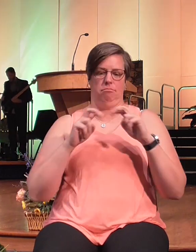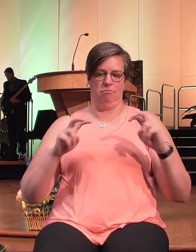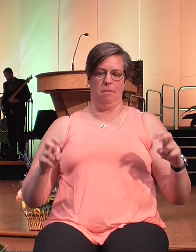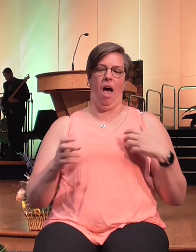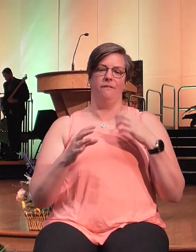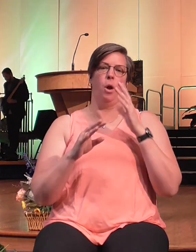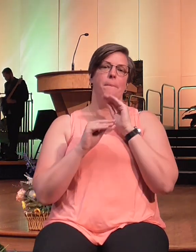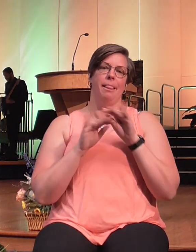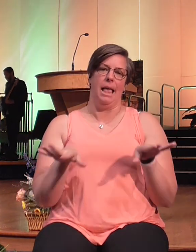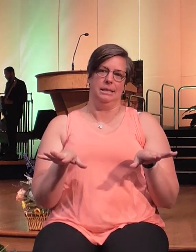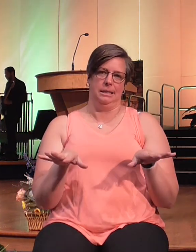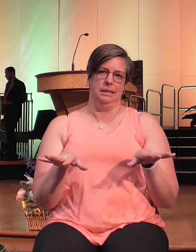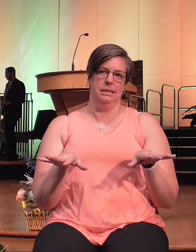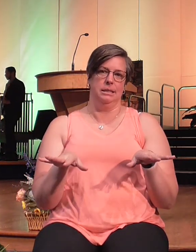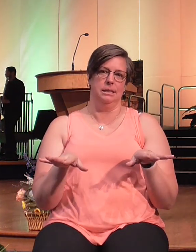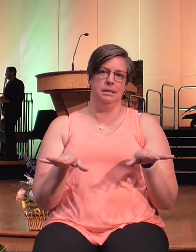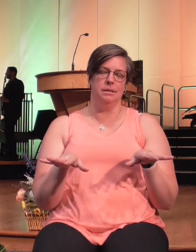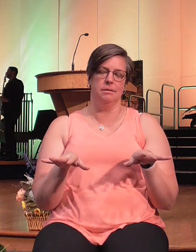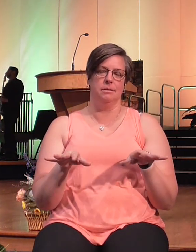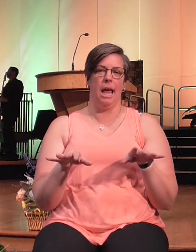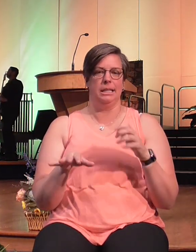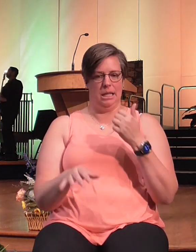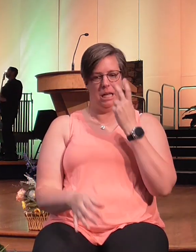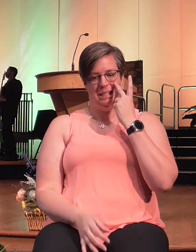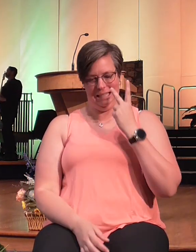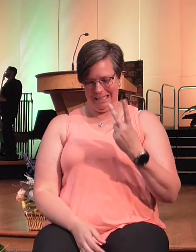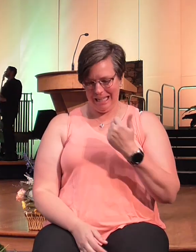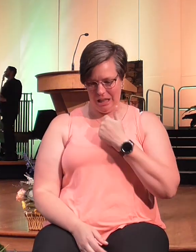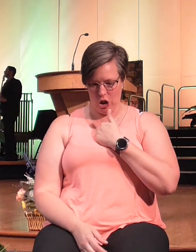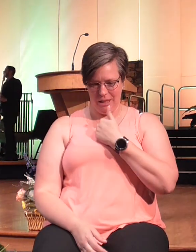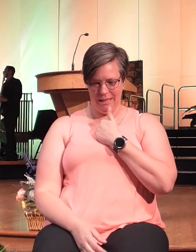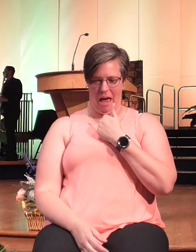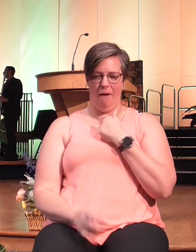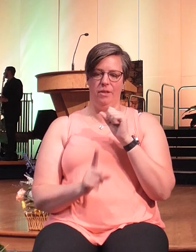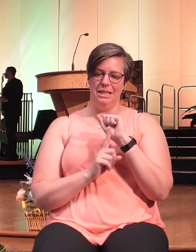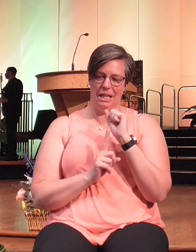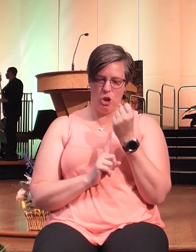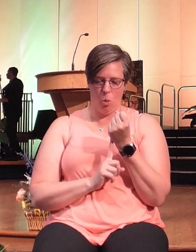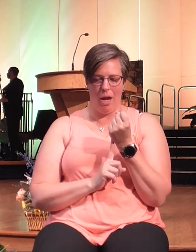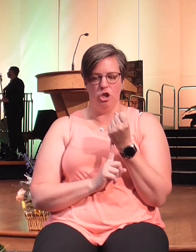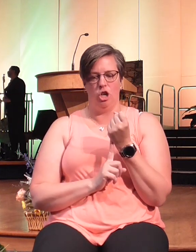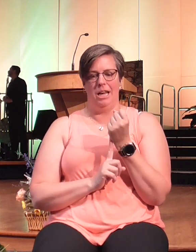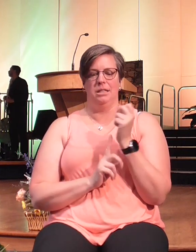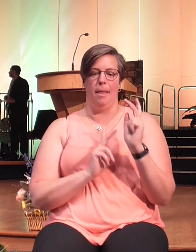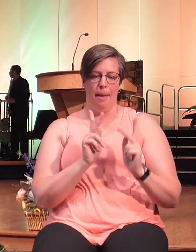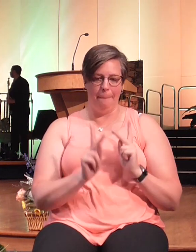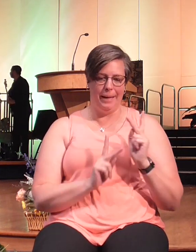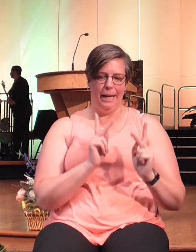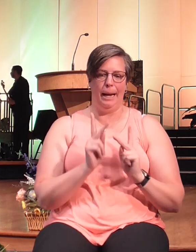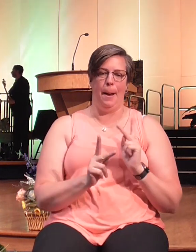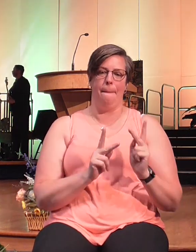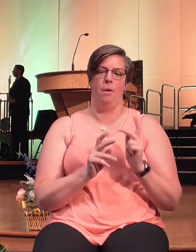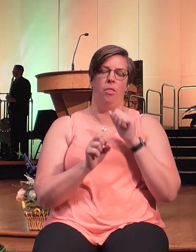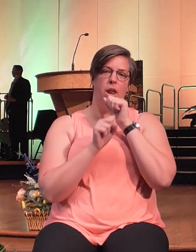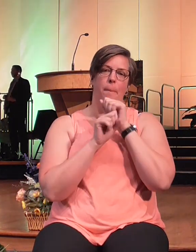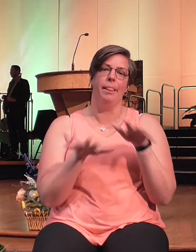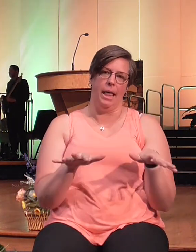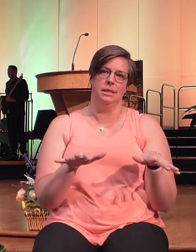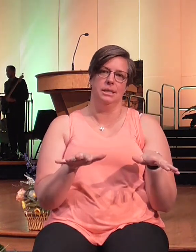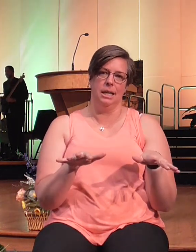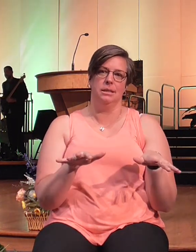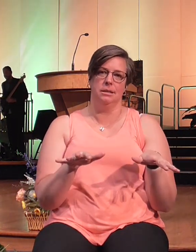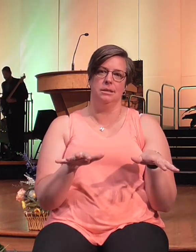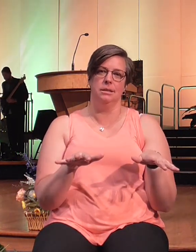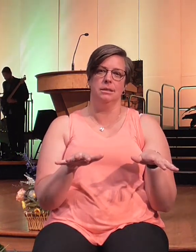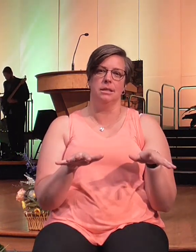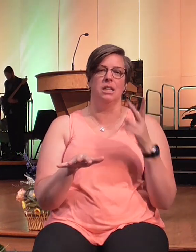blessings, to allow ourselves to see the people, the conditions, the situations in our life that have blessed us, to